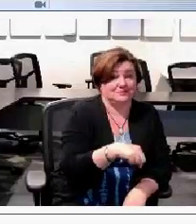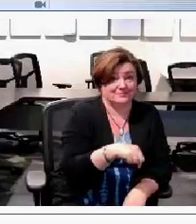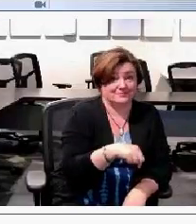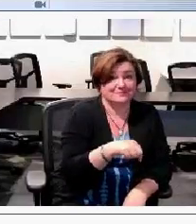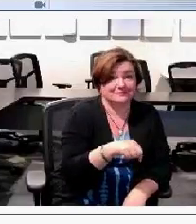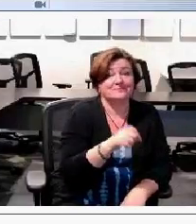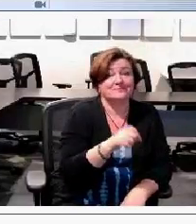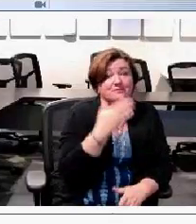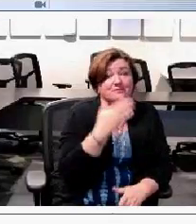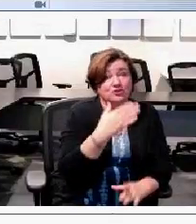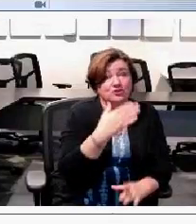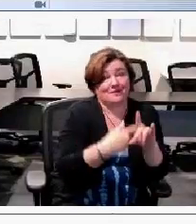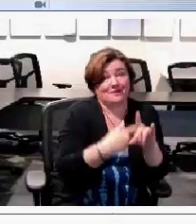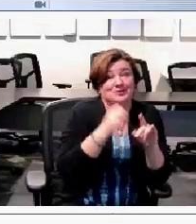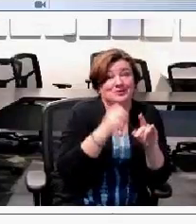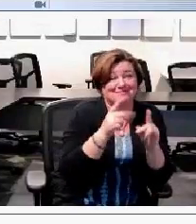good month, you guys. Take care.